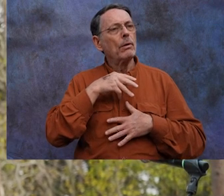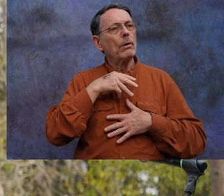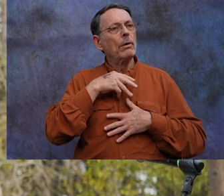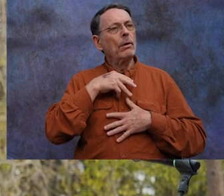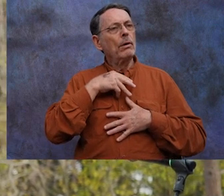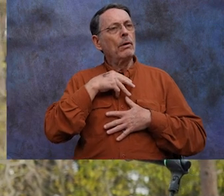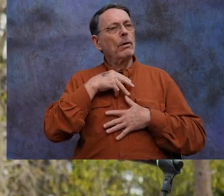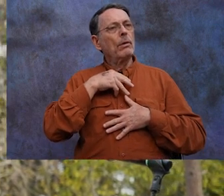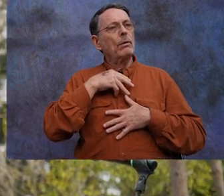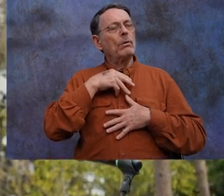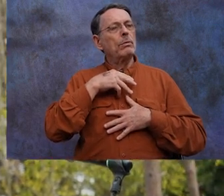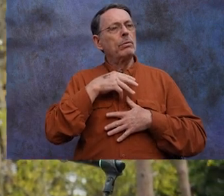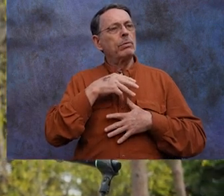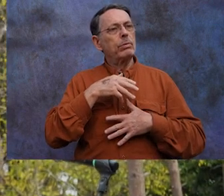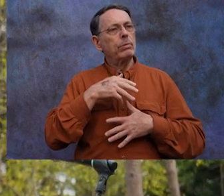into your body.